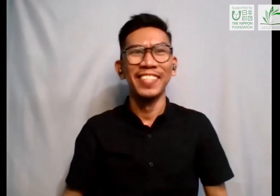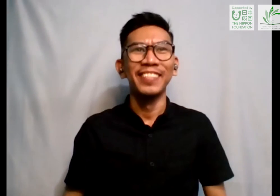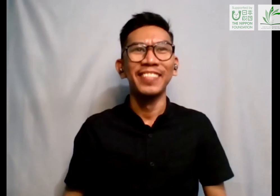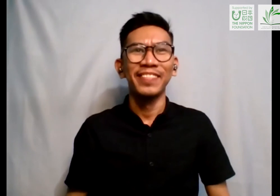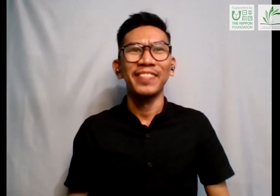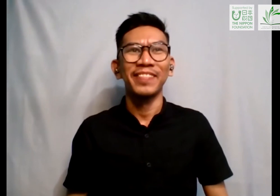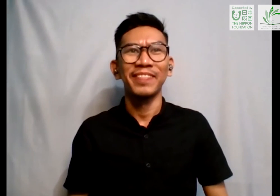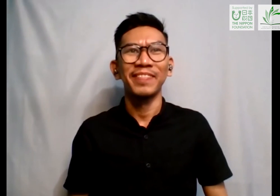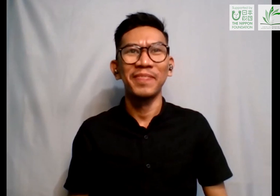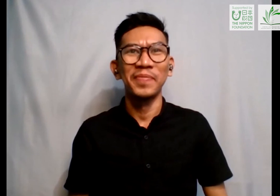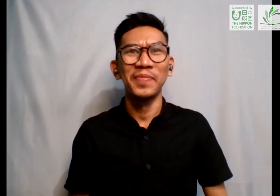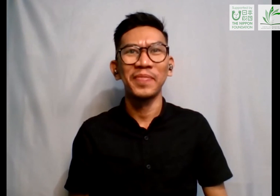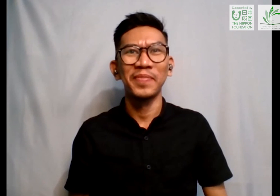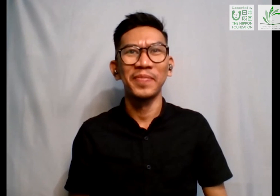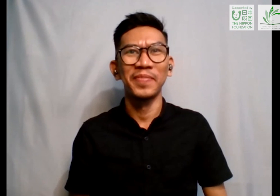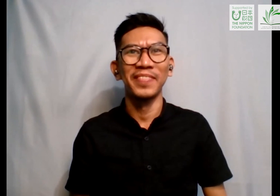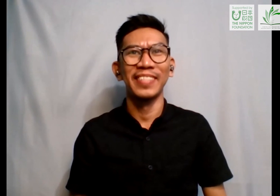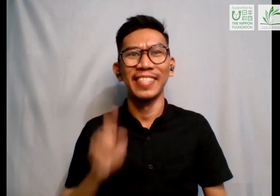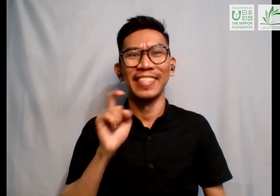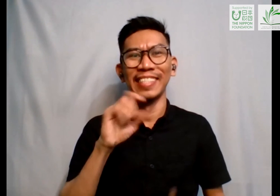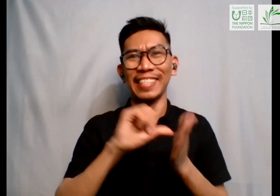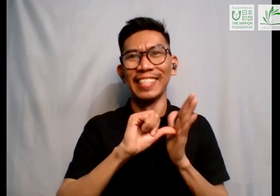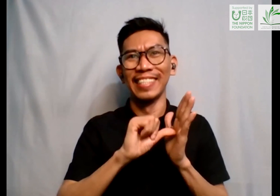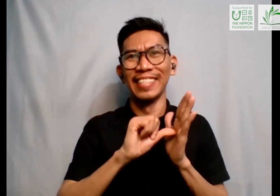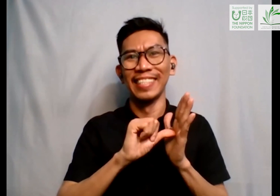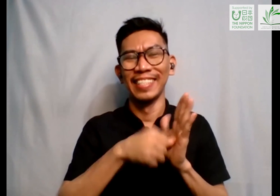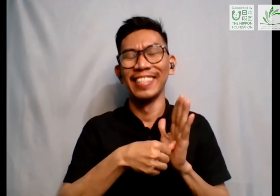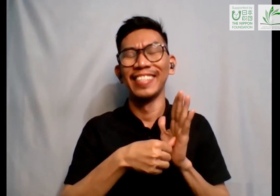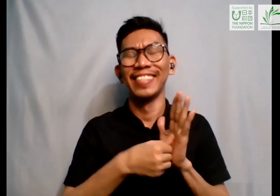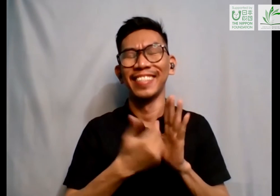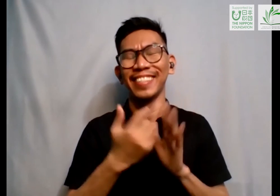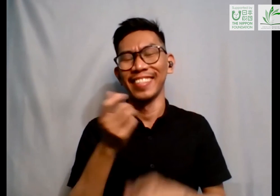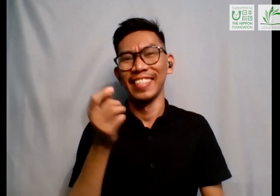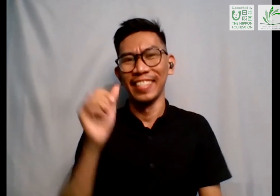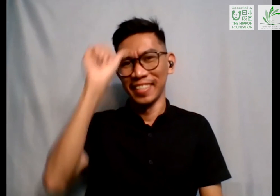my clock, phone,